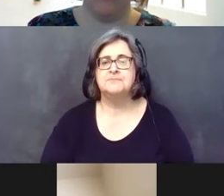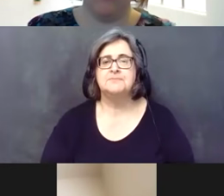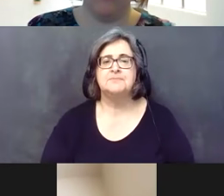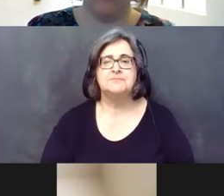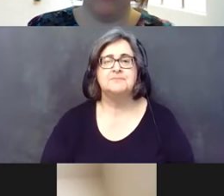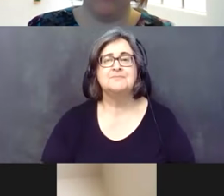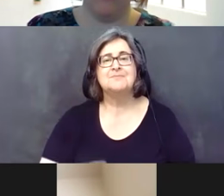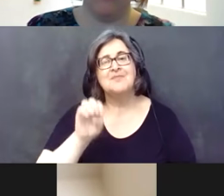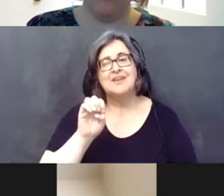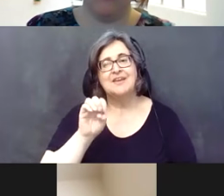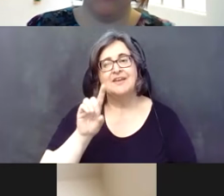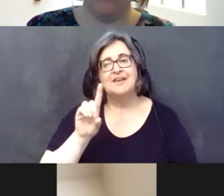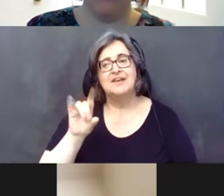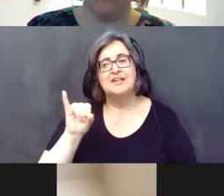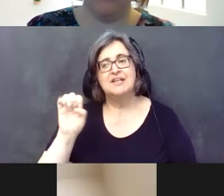and Eddie?